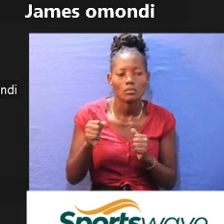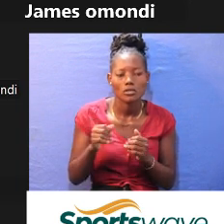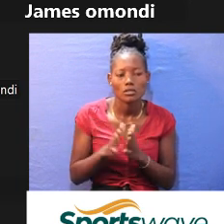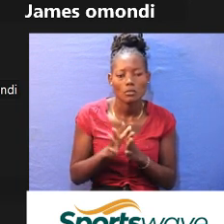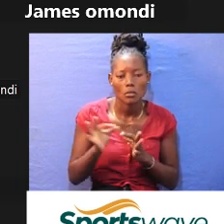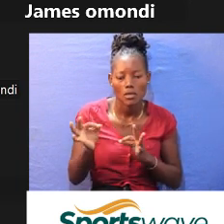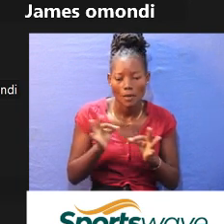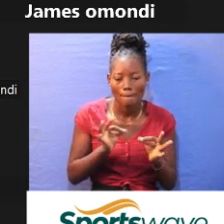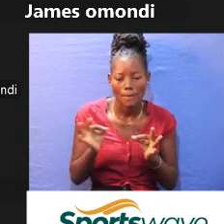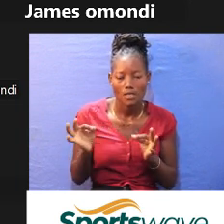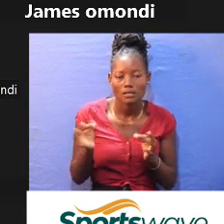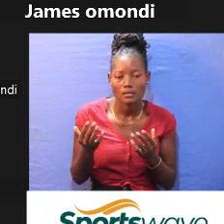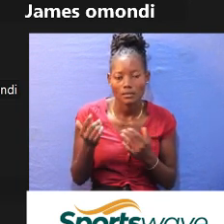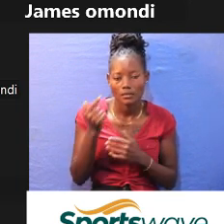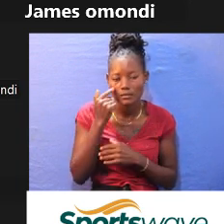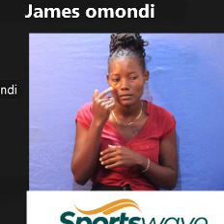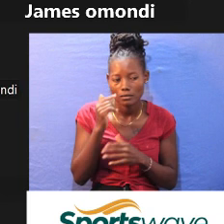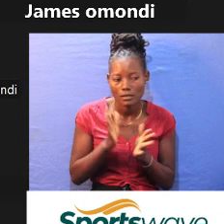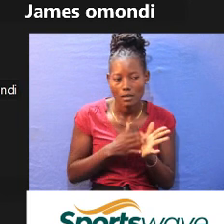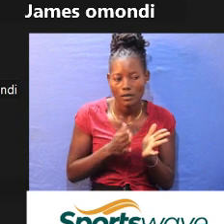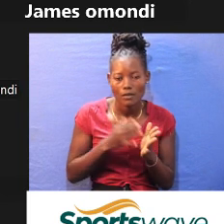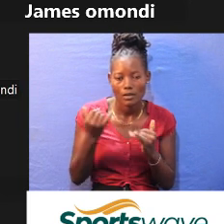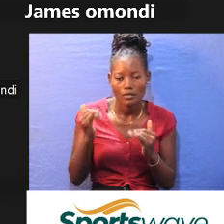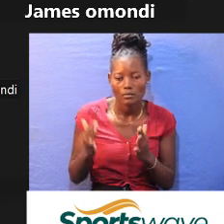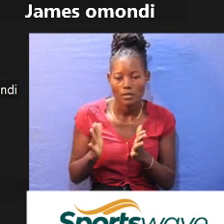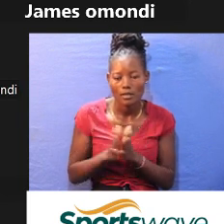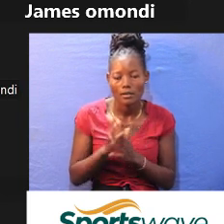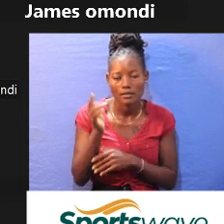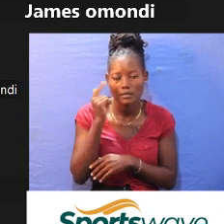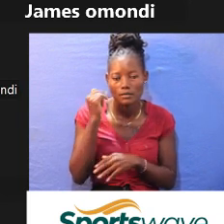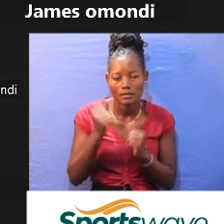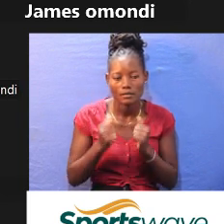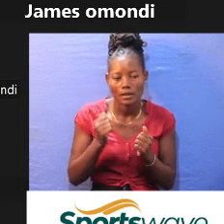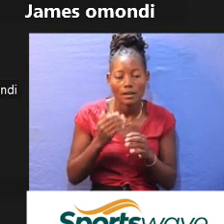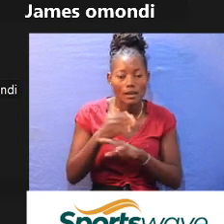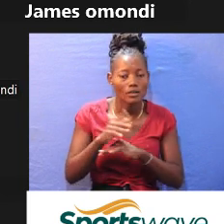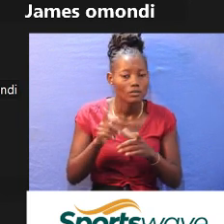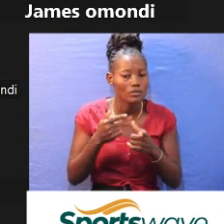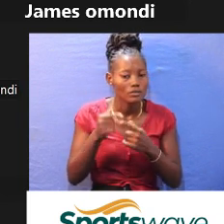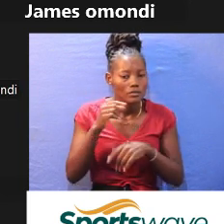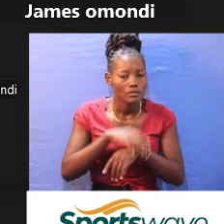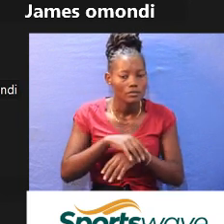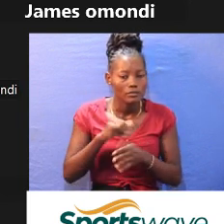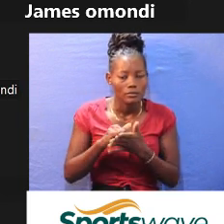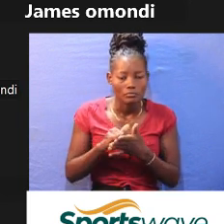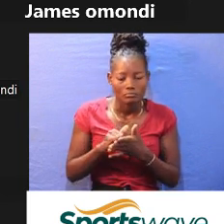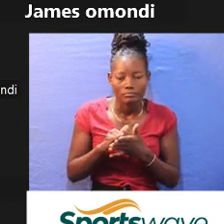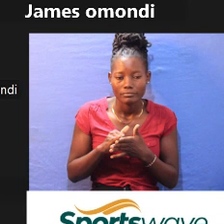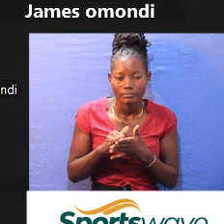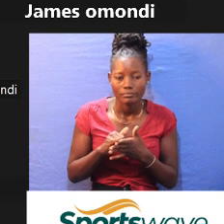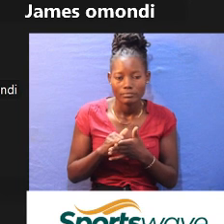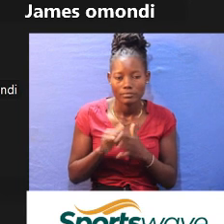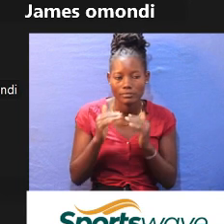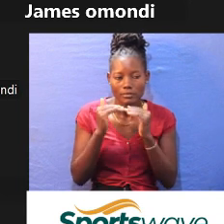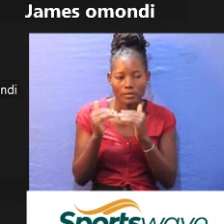can get a force plate and put it under a surface and they can run across it. And you'll find that the superior sprinters deliver